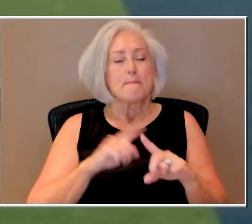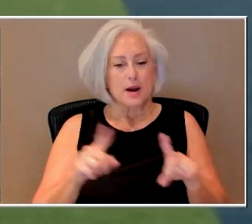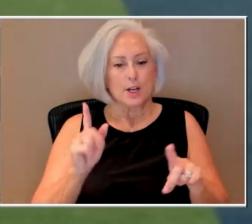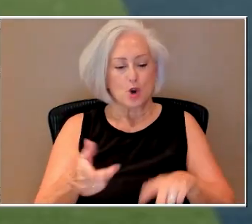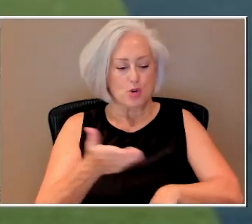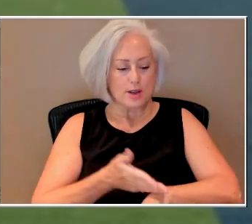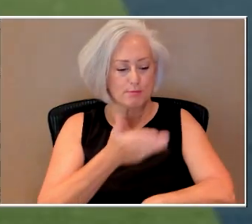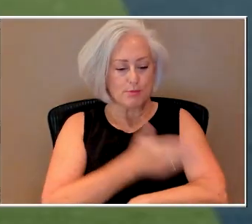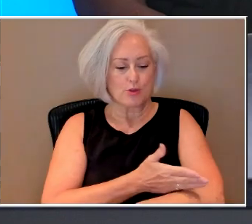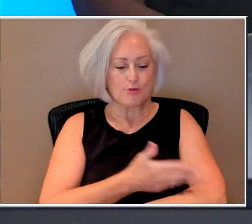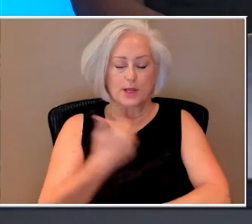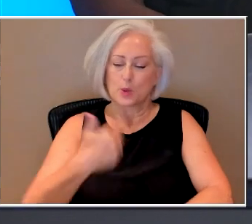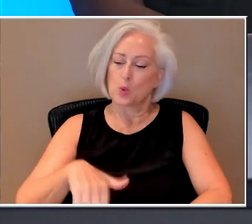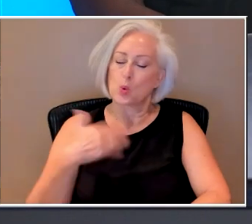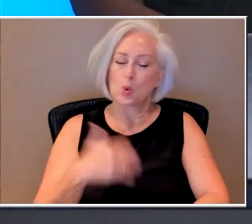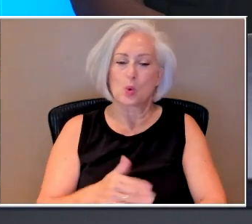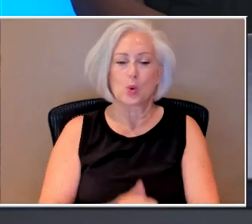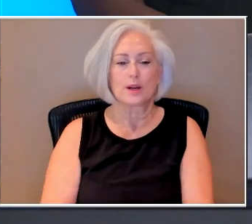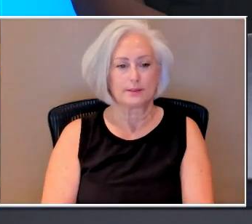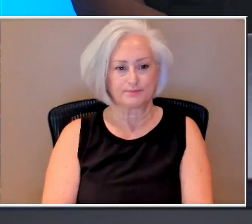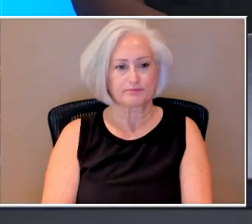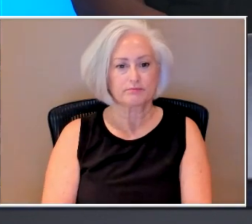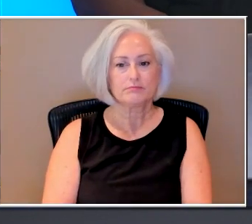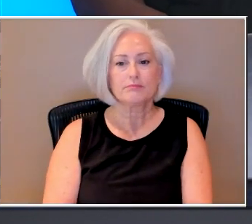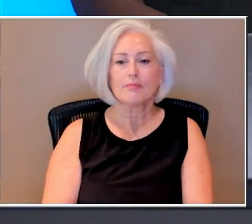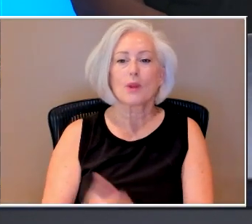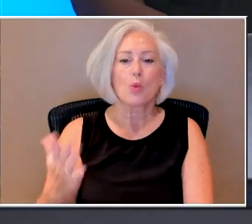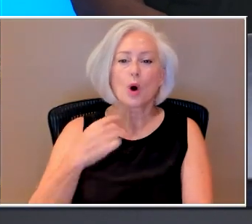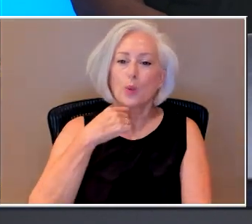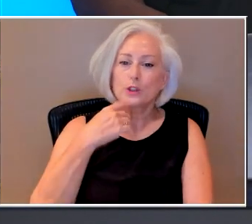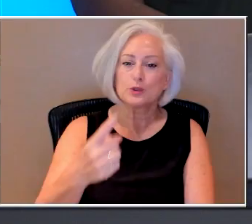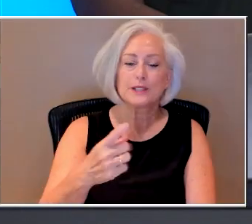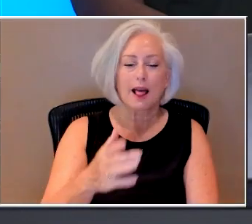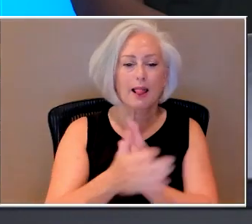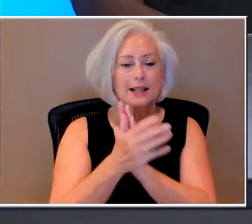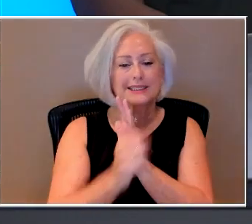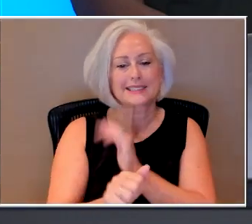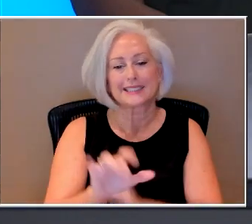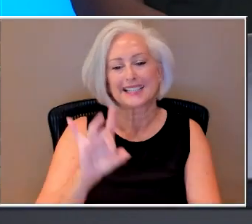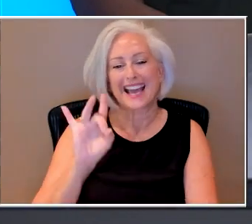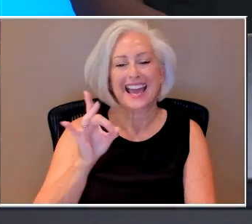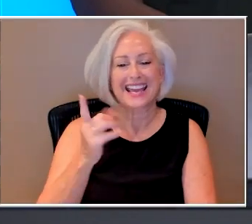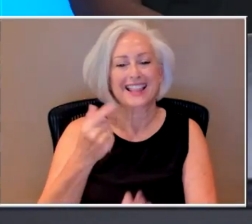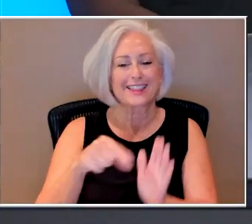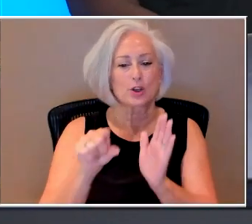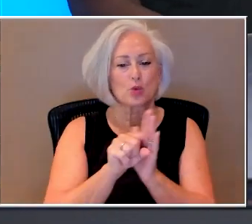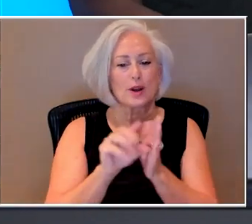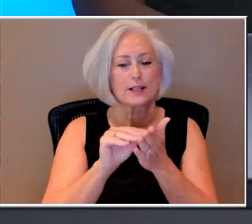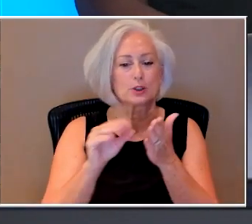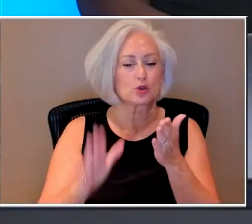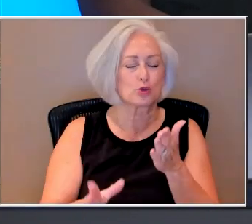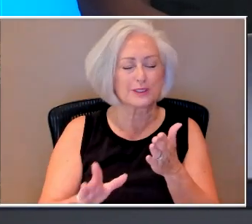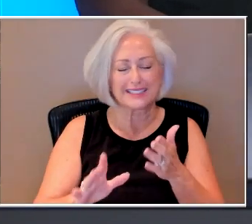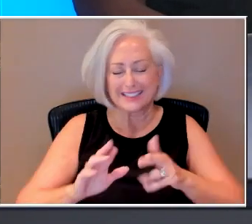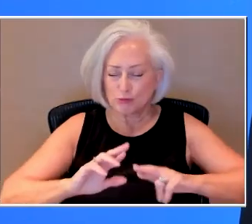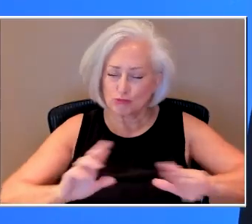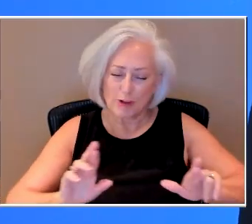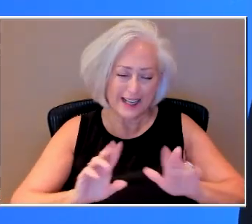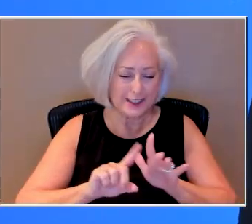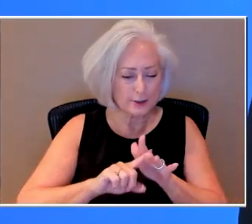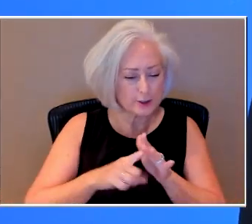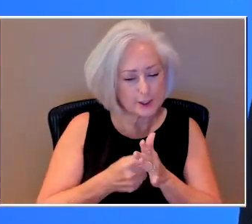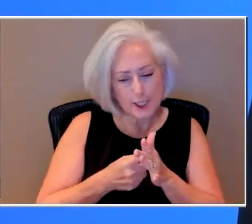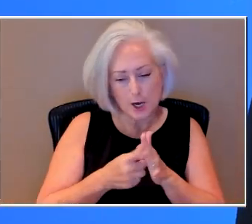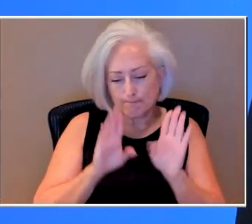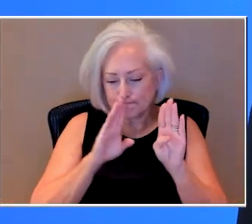would you give to a talented 8th grader just starting to get serious about sports? Just